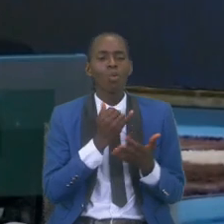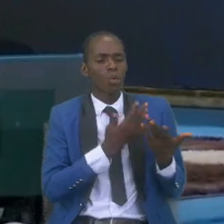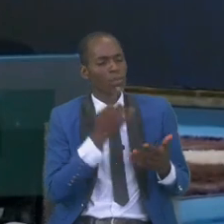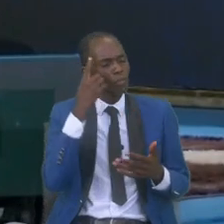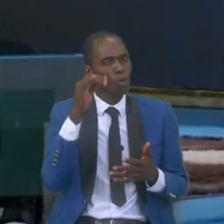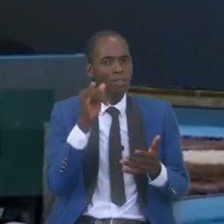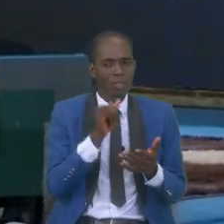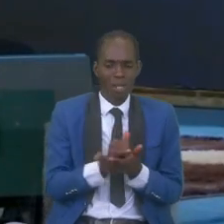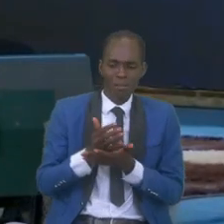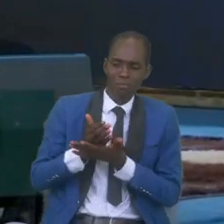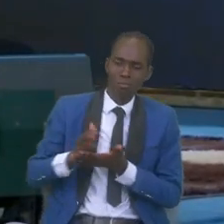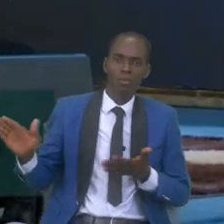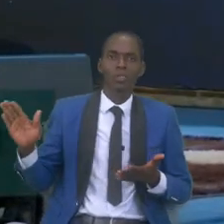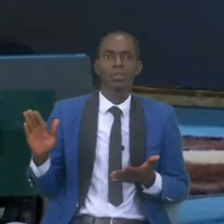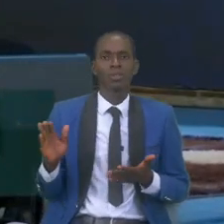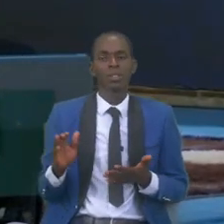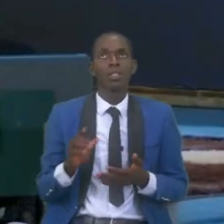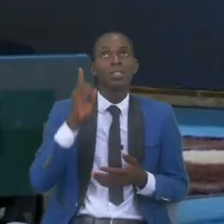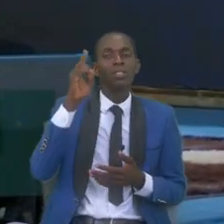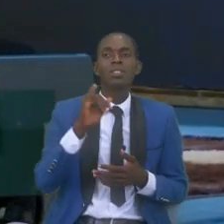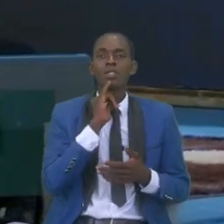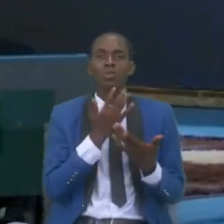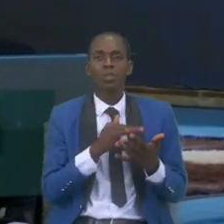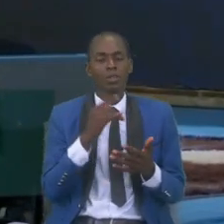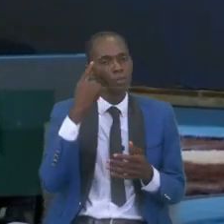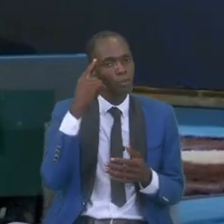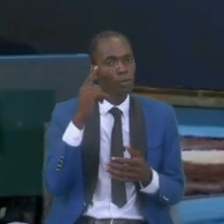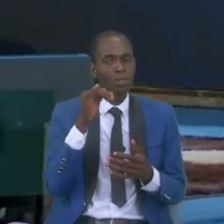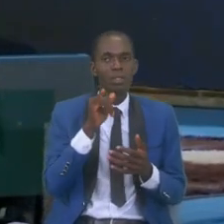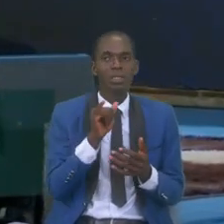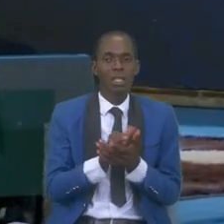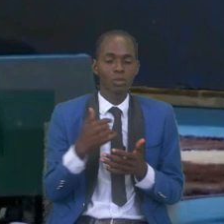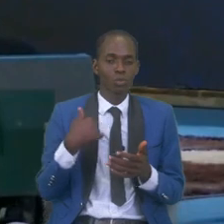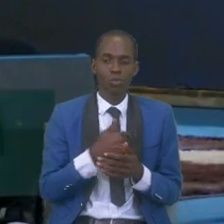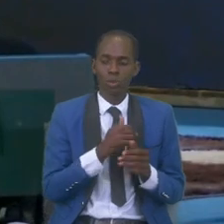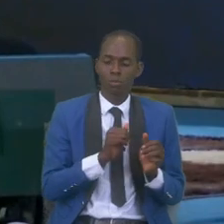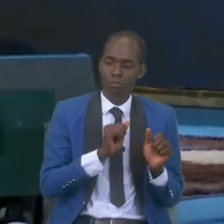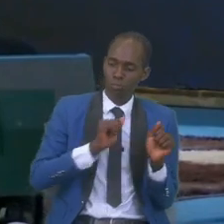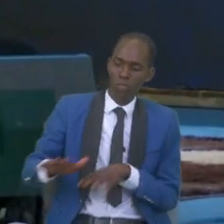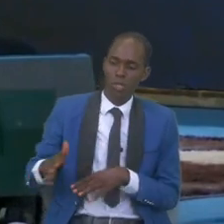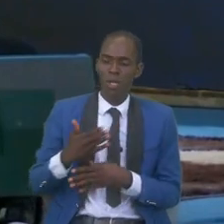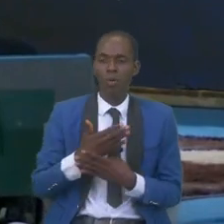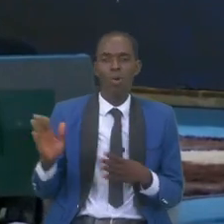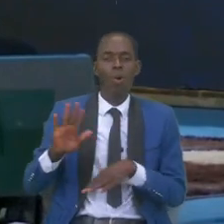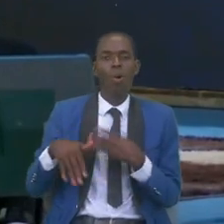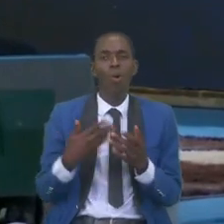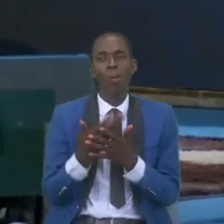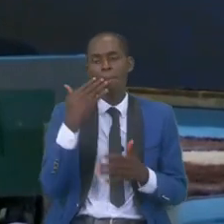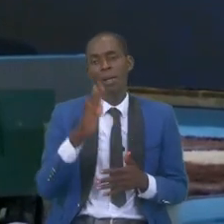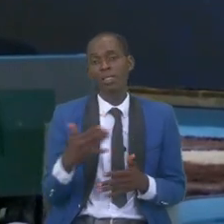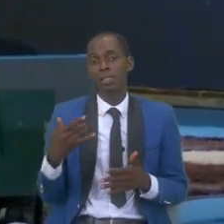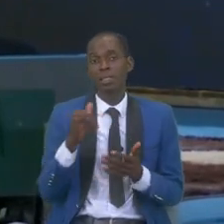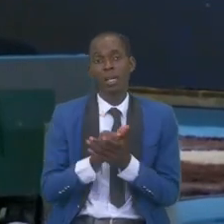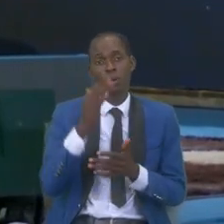It's waiting that we kick away all those evil things. It says, if a man, if